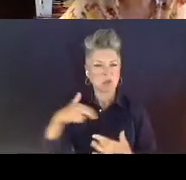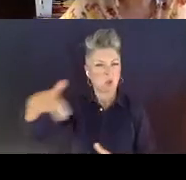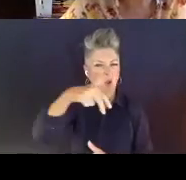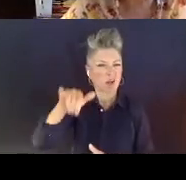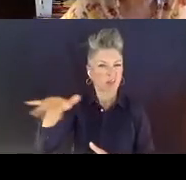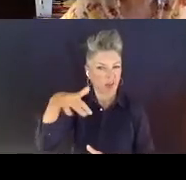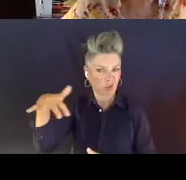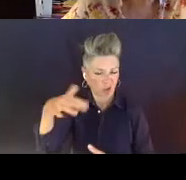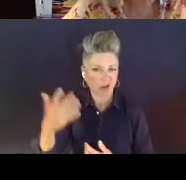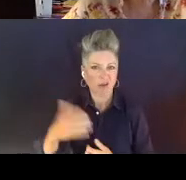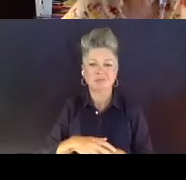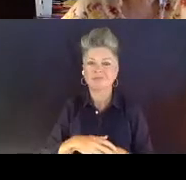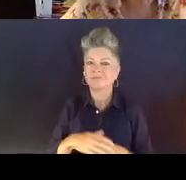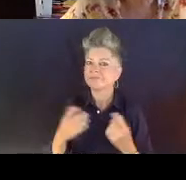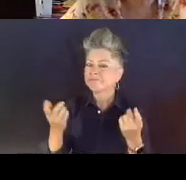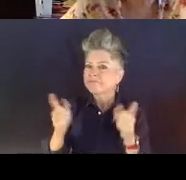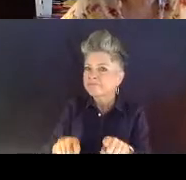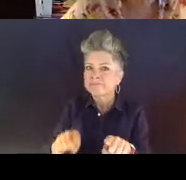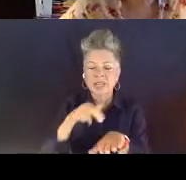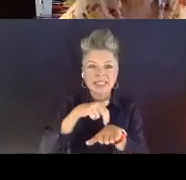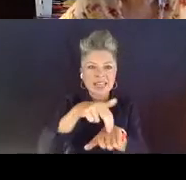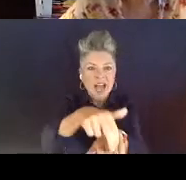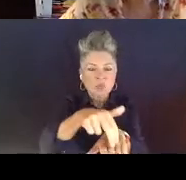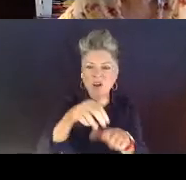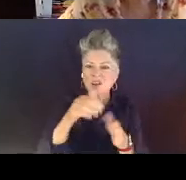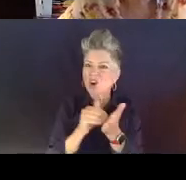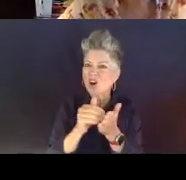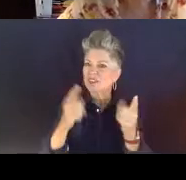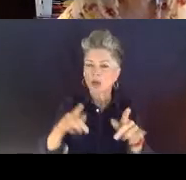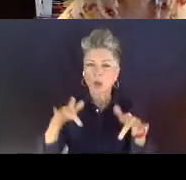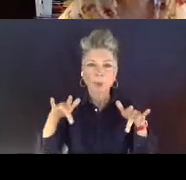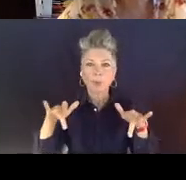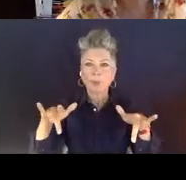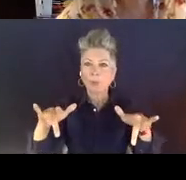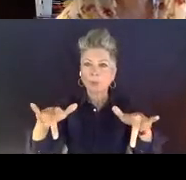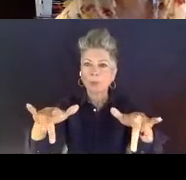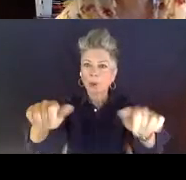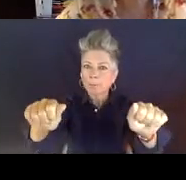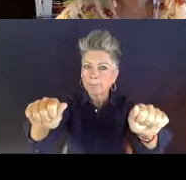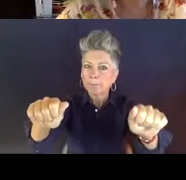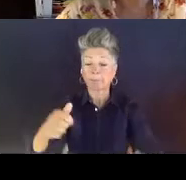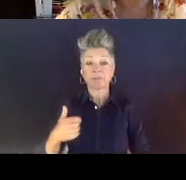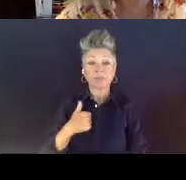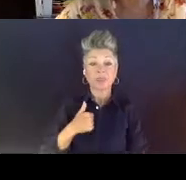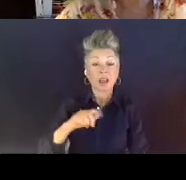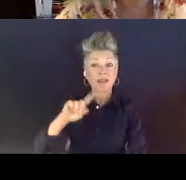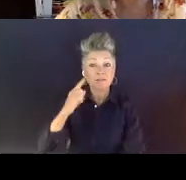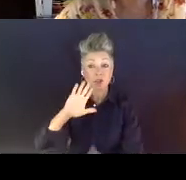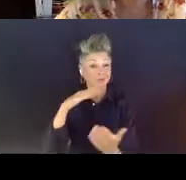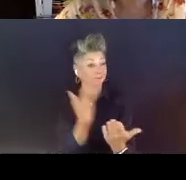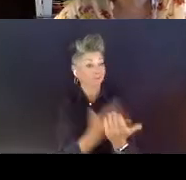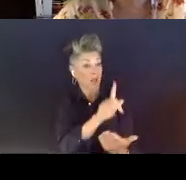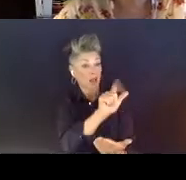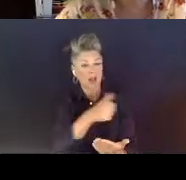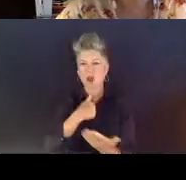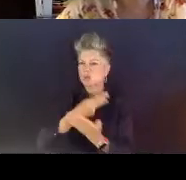As a result, sidewalks are often empty. When I first came to Los Angeles as a graduate student